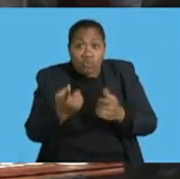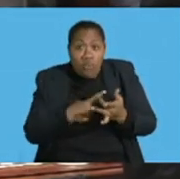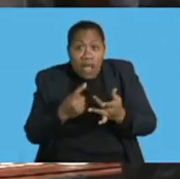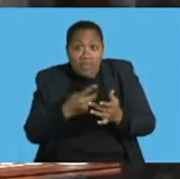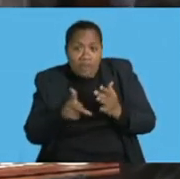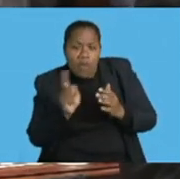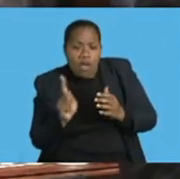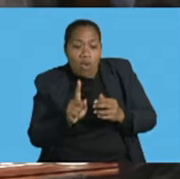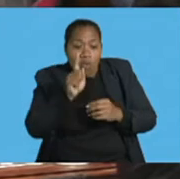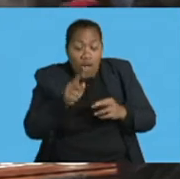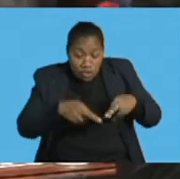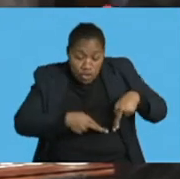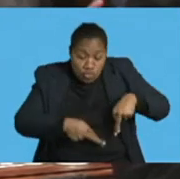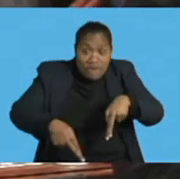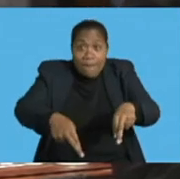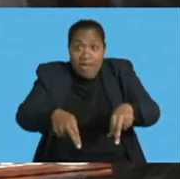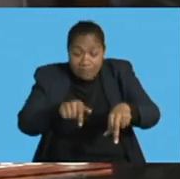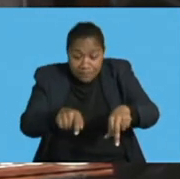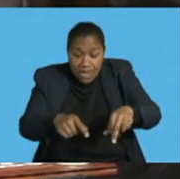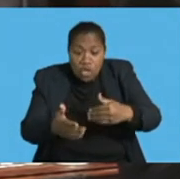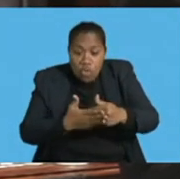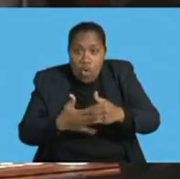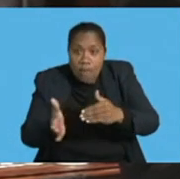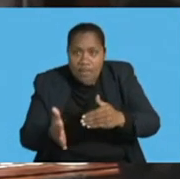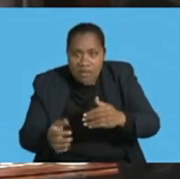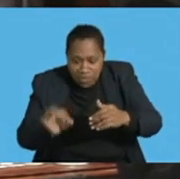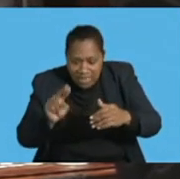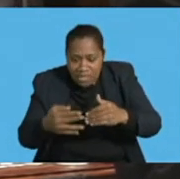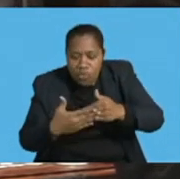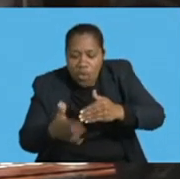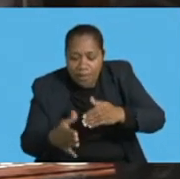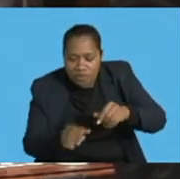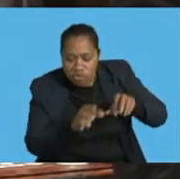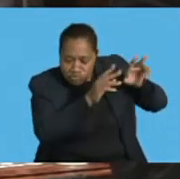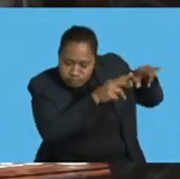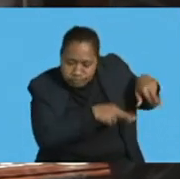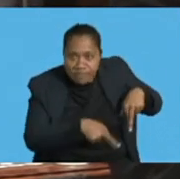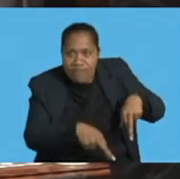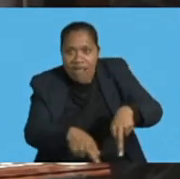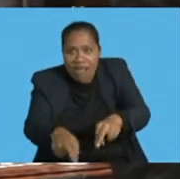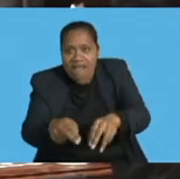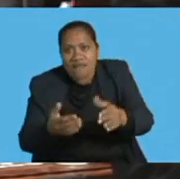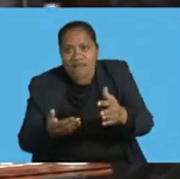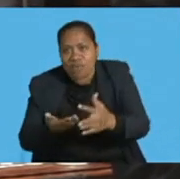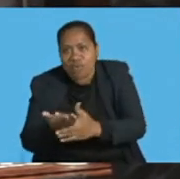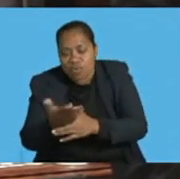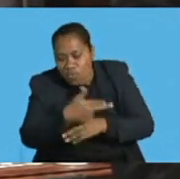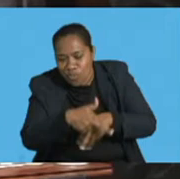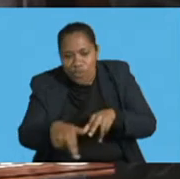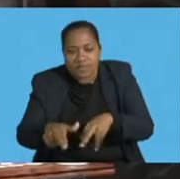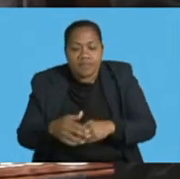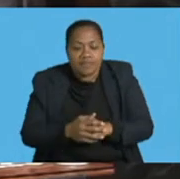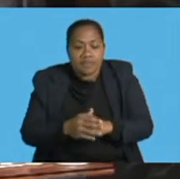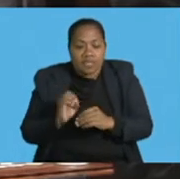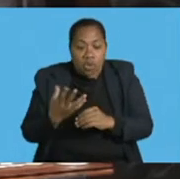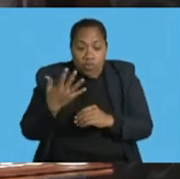riverbank opening. We need to open the river mouth, and two is upstream. From the town, we did it 1 kilometer upstream,